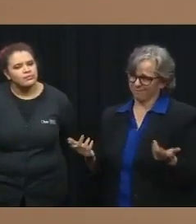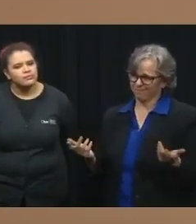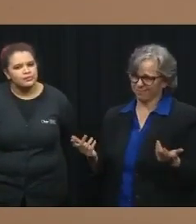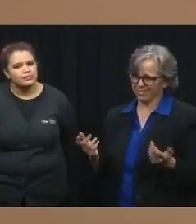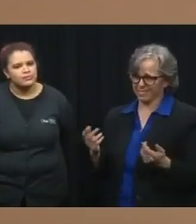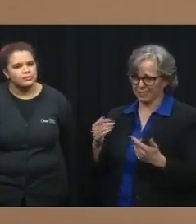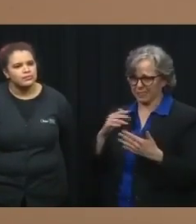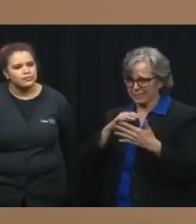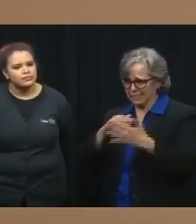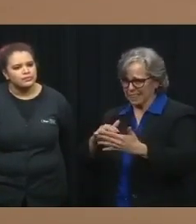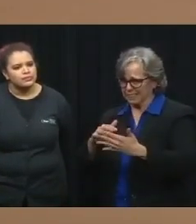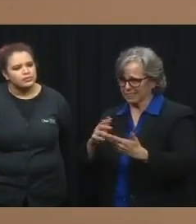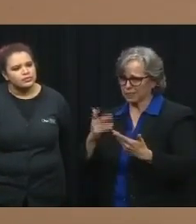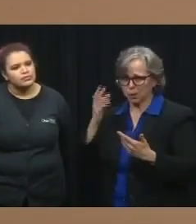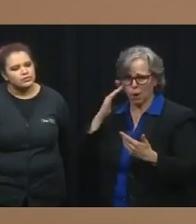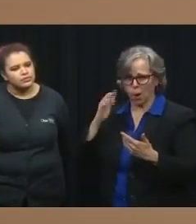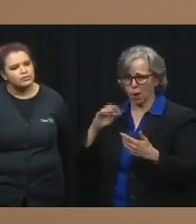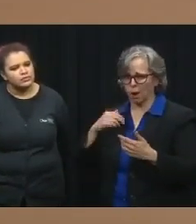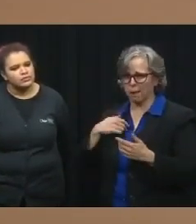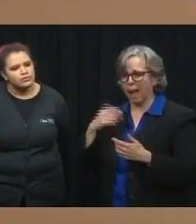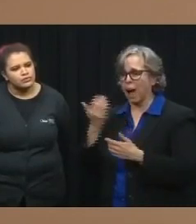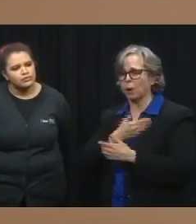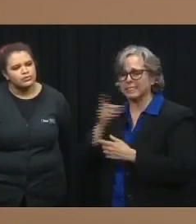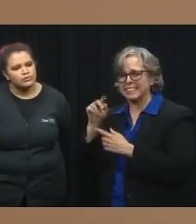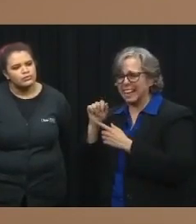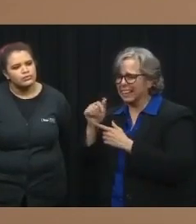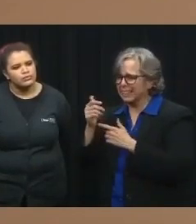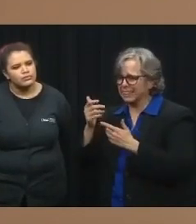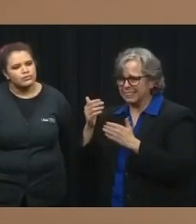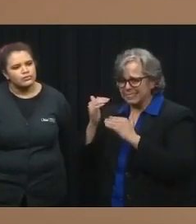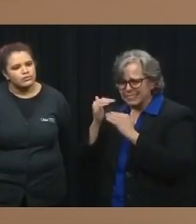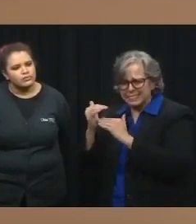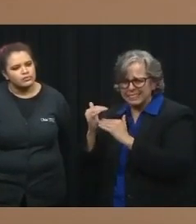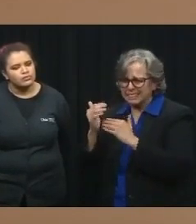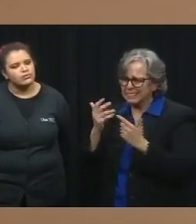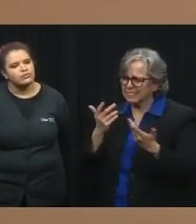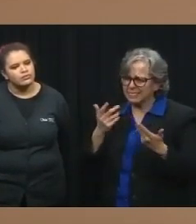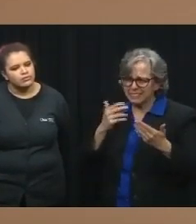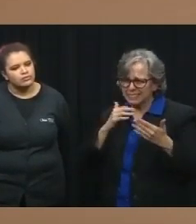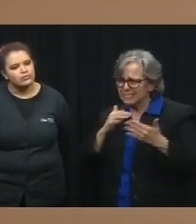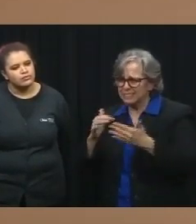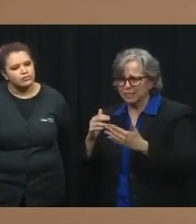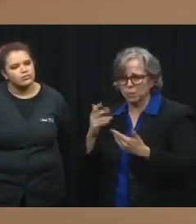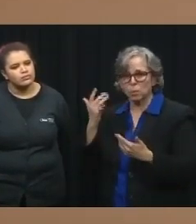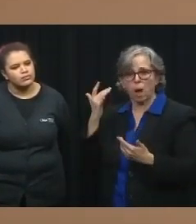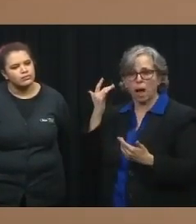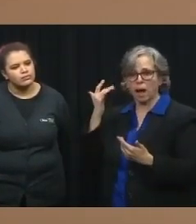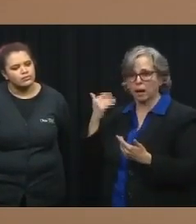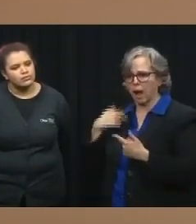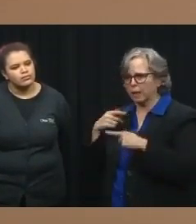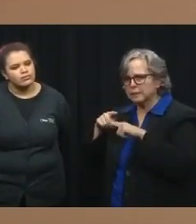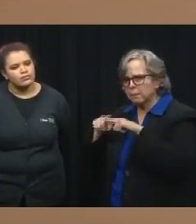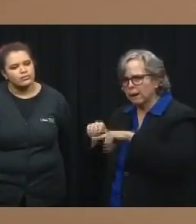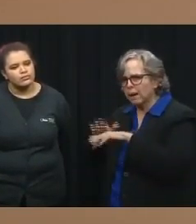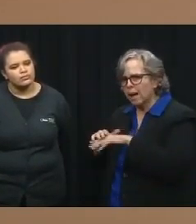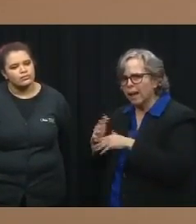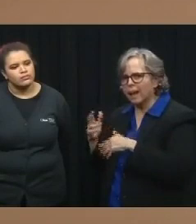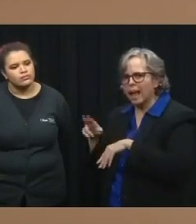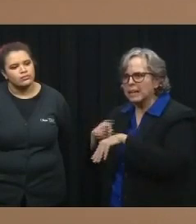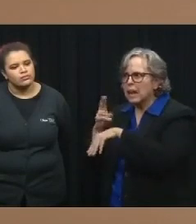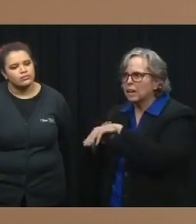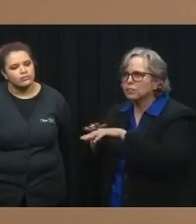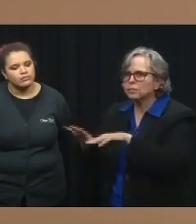work with. It's one of the reasons I rely so heavily for now on national projections and sort of modeling that's being